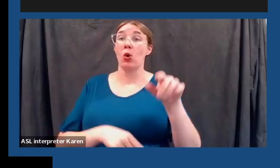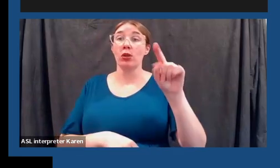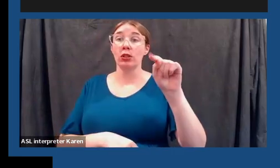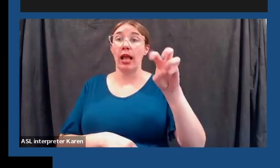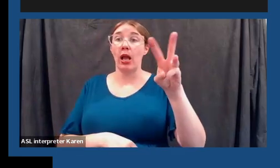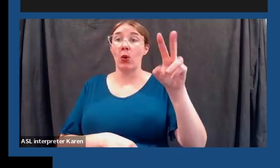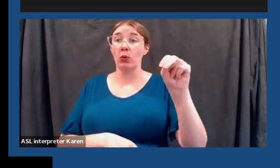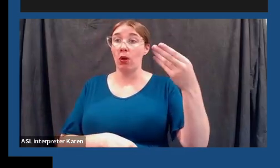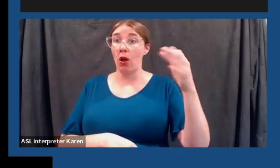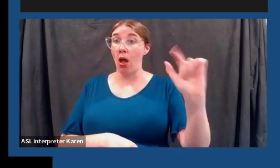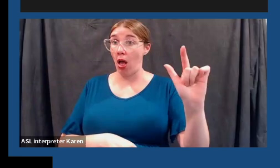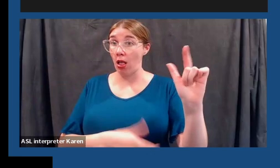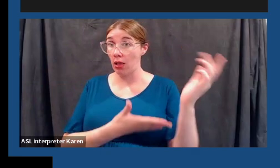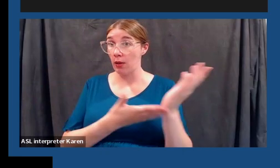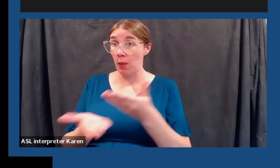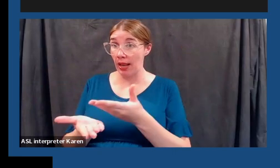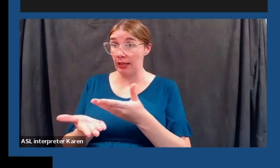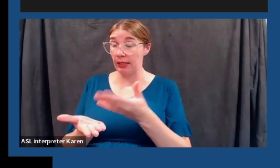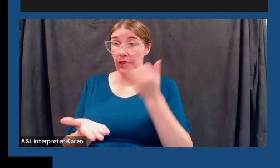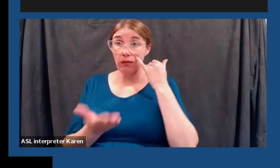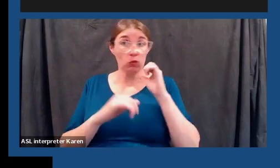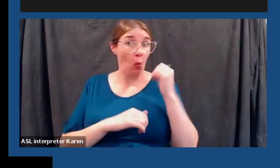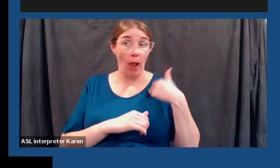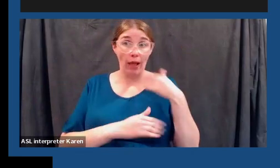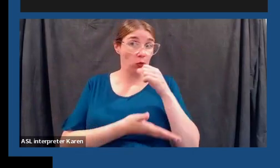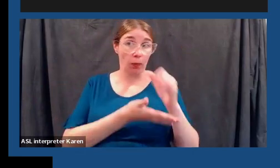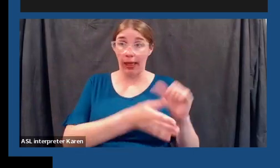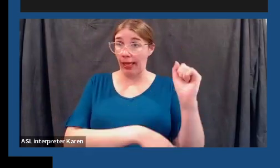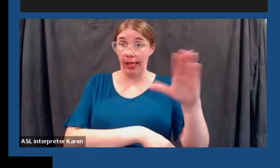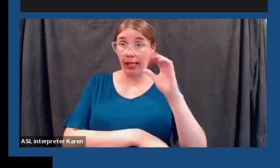we don't have it to mail in tomorrow?